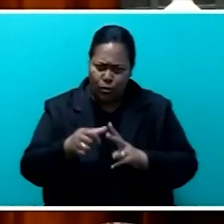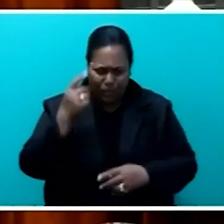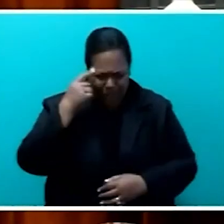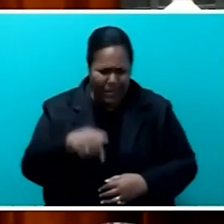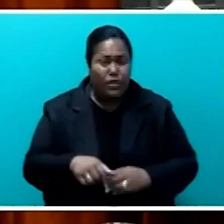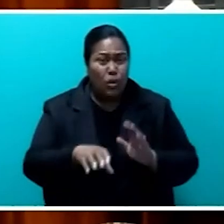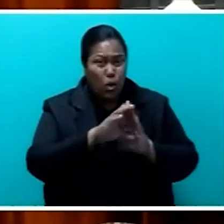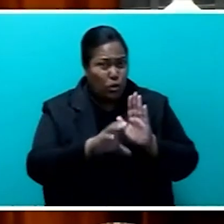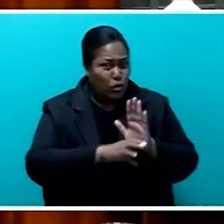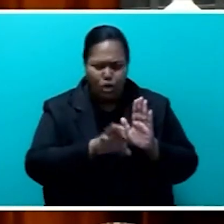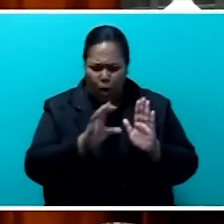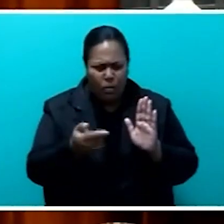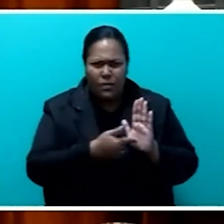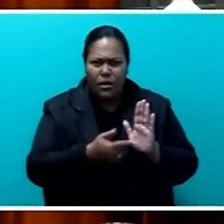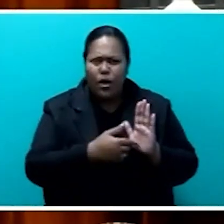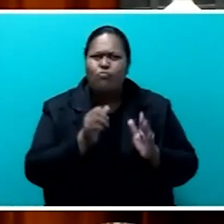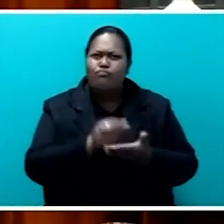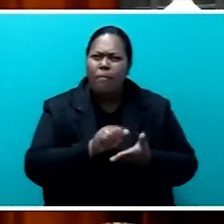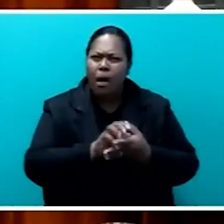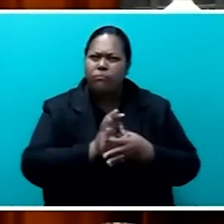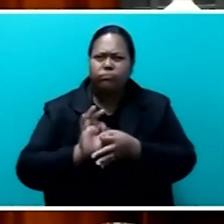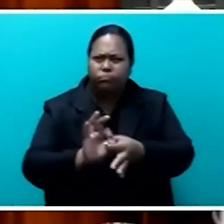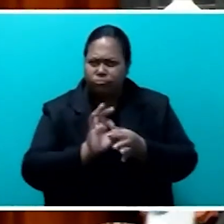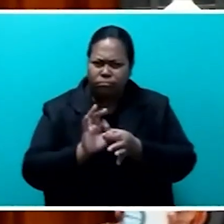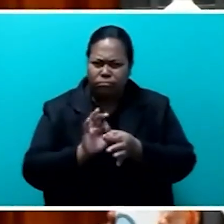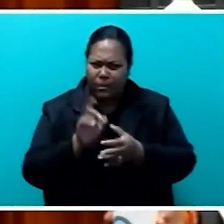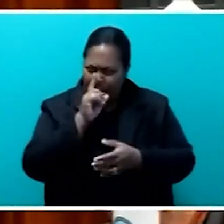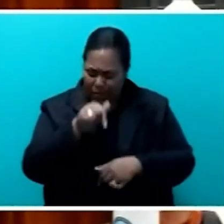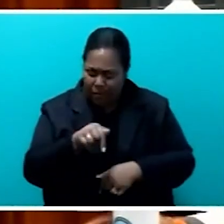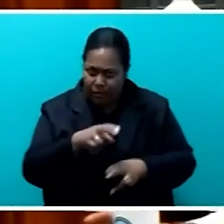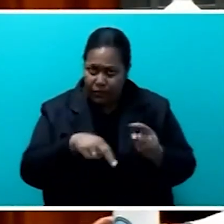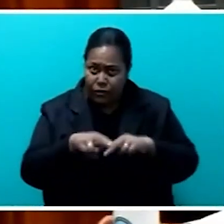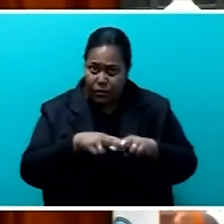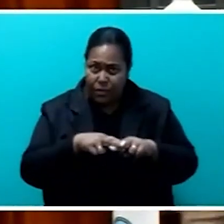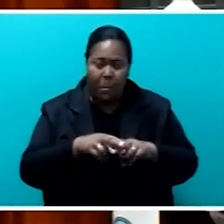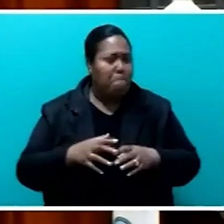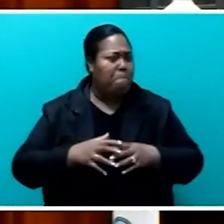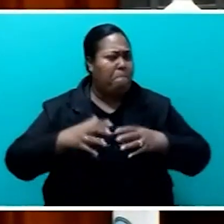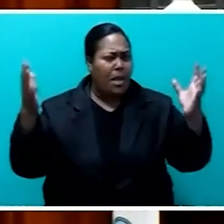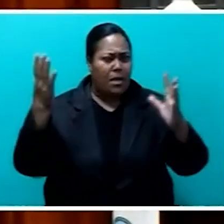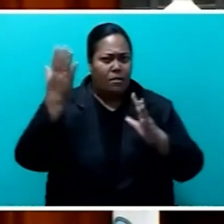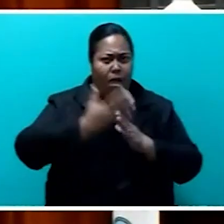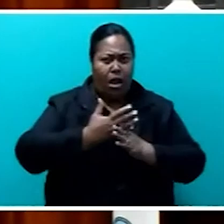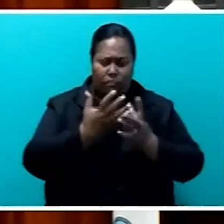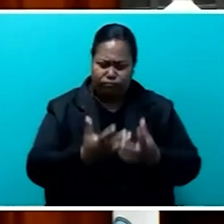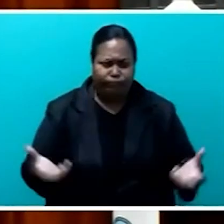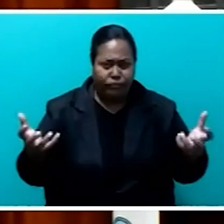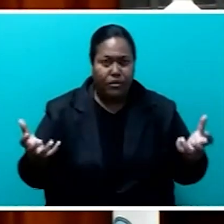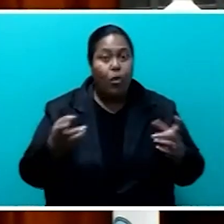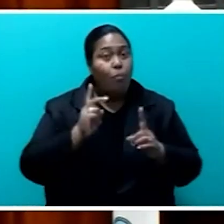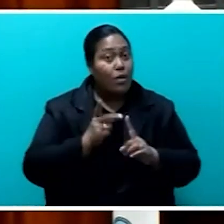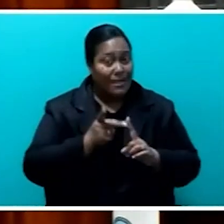have a unifying effect on the people of Fiji. There is a big divide, mostly along political